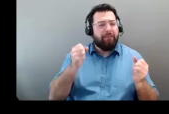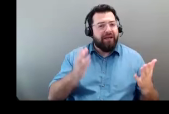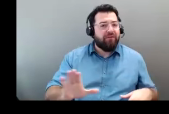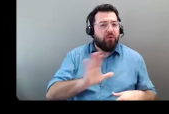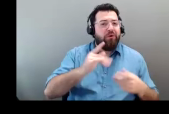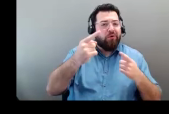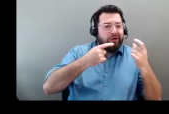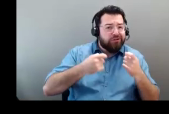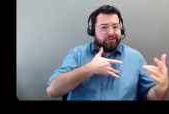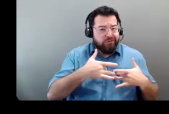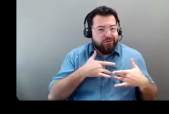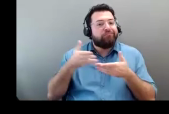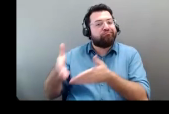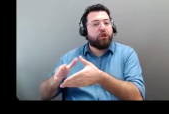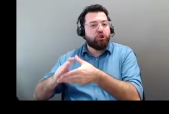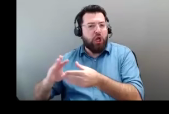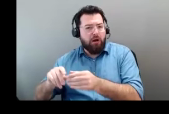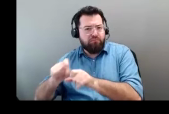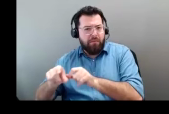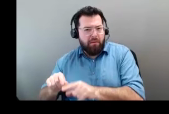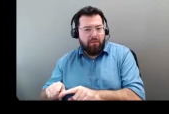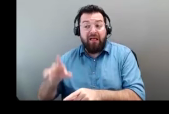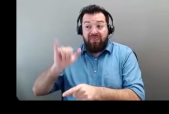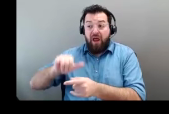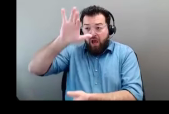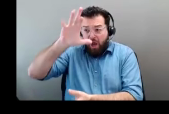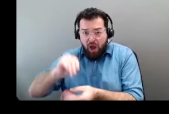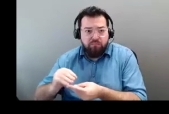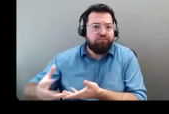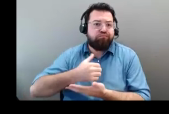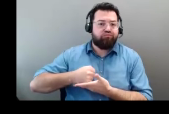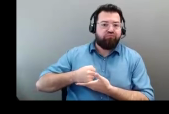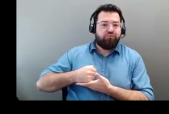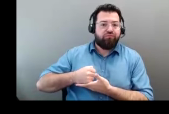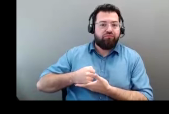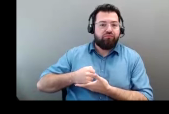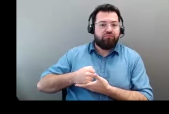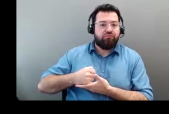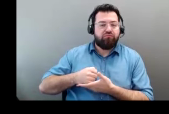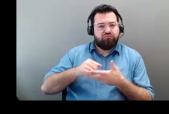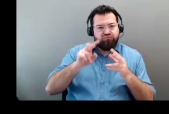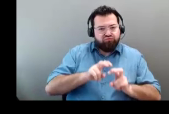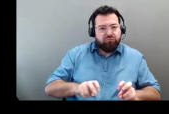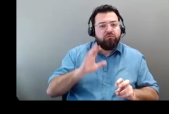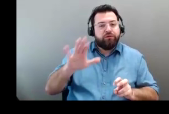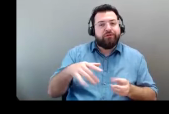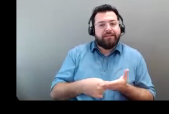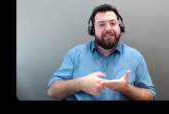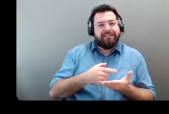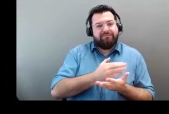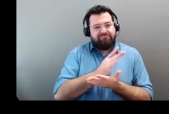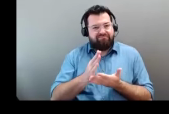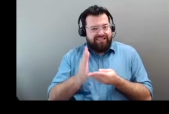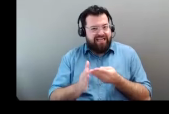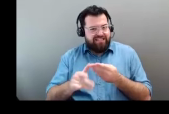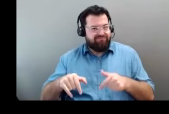be in the chat, and we're gonna, aggregate all of that, and we'll be discussing that towards the end. So this time we're gonna